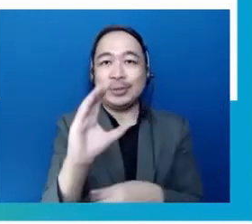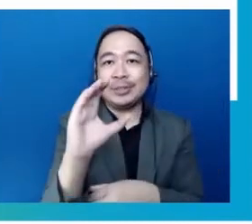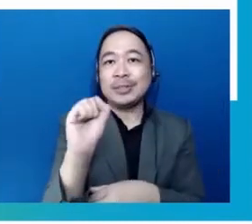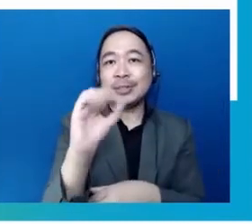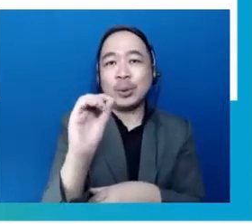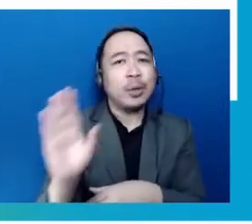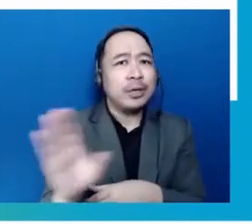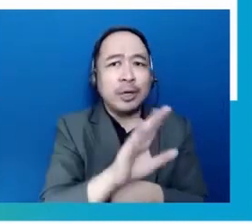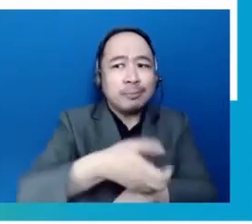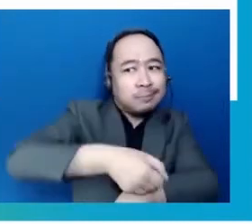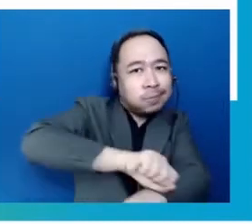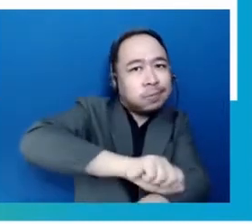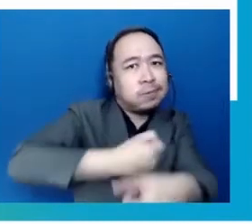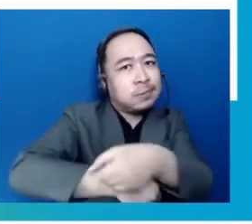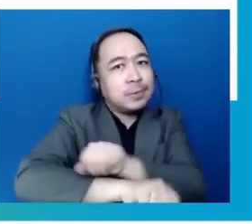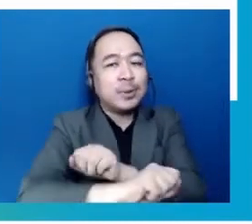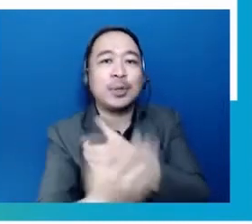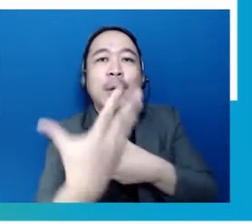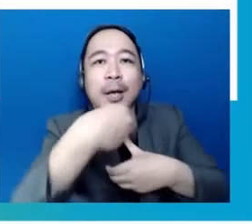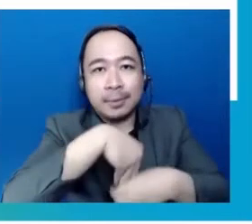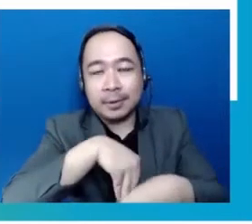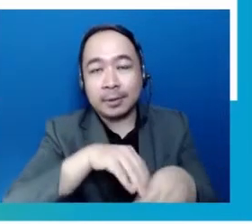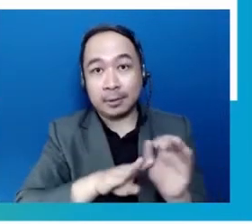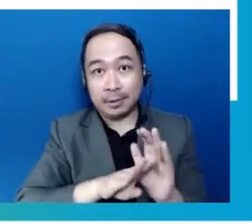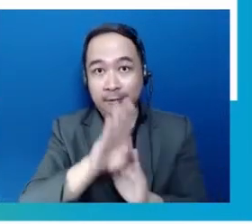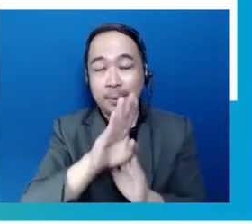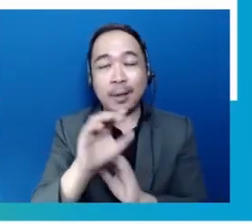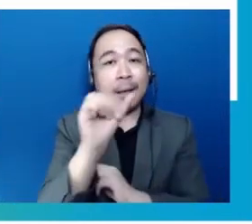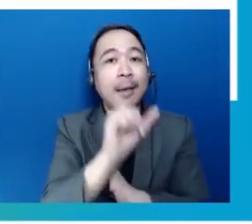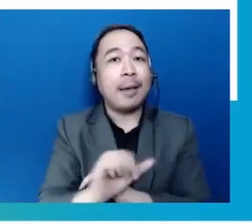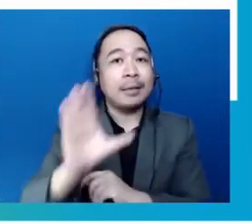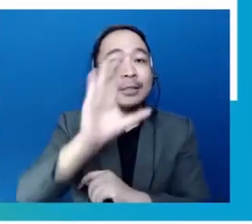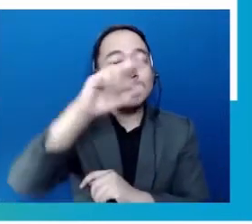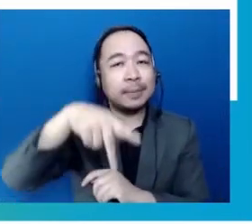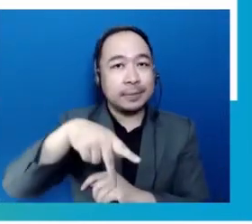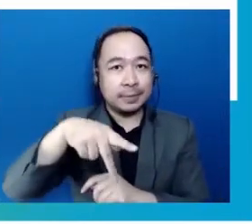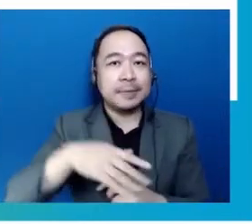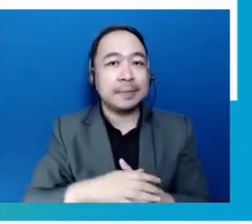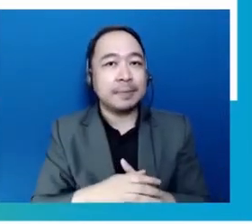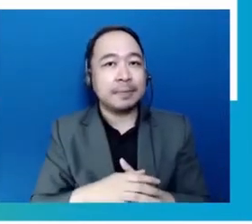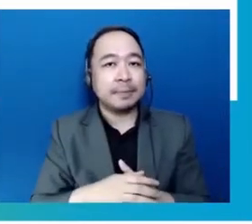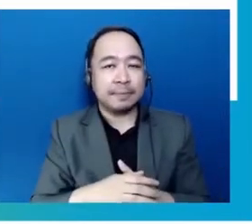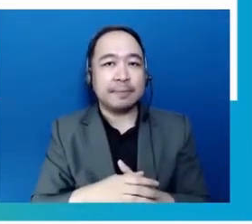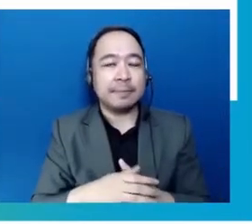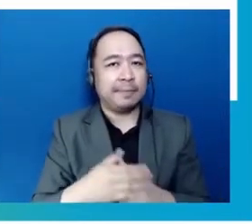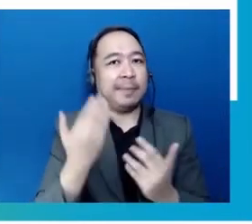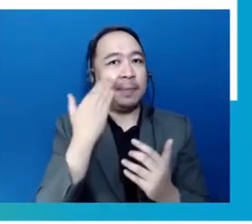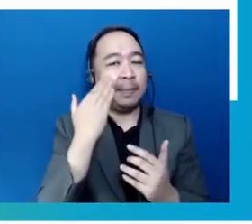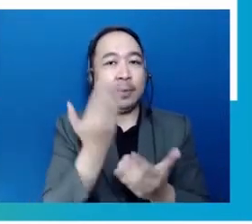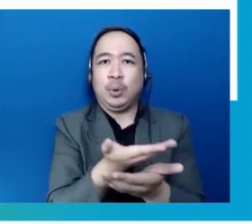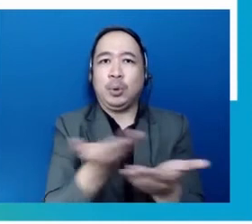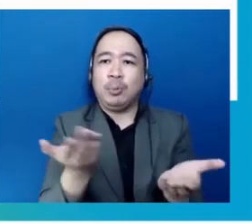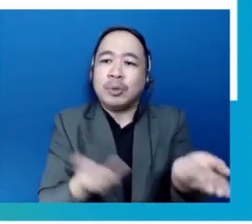active involvement and participation in the development of Asia and the Pacific. I trust that you will share your